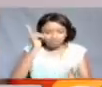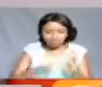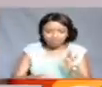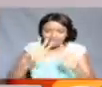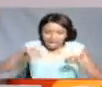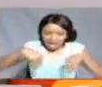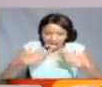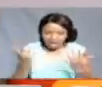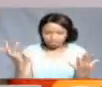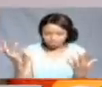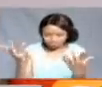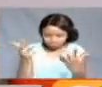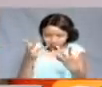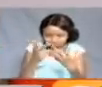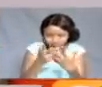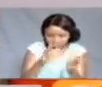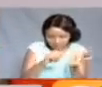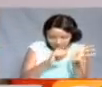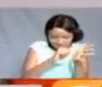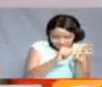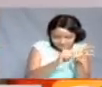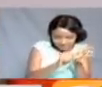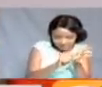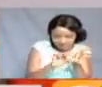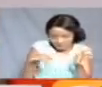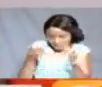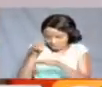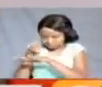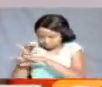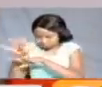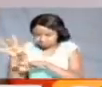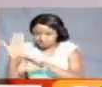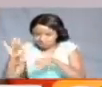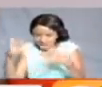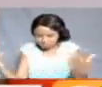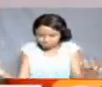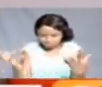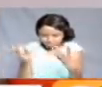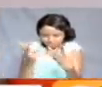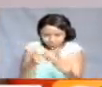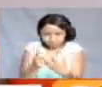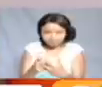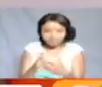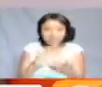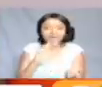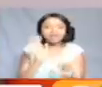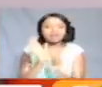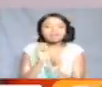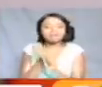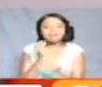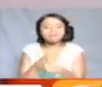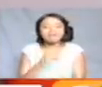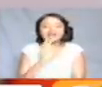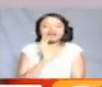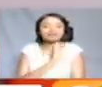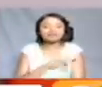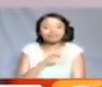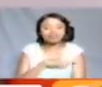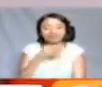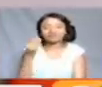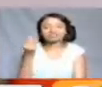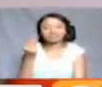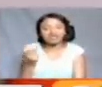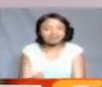mix. So as a brand, if you're creative or if you have a creative team behind you, they're able to sit down and come up with various revenue